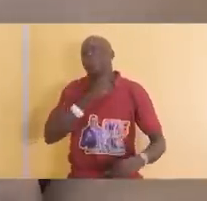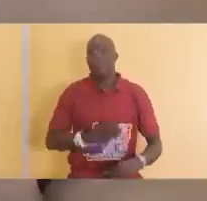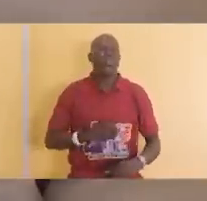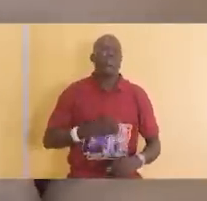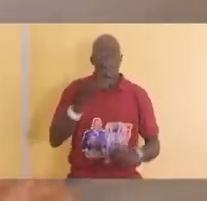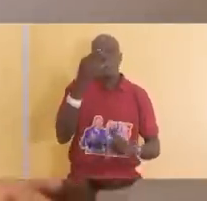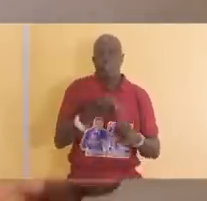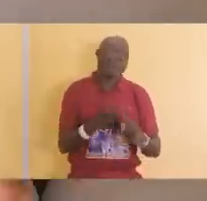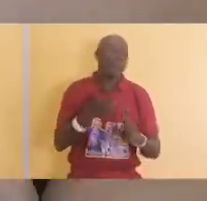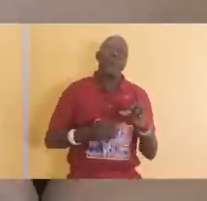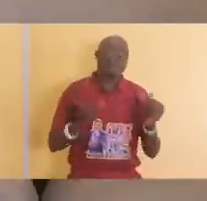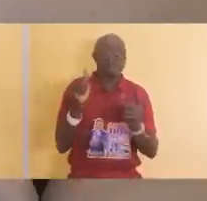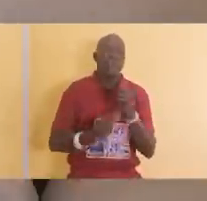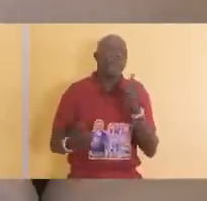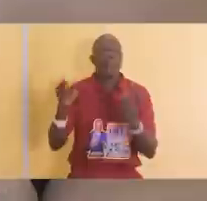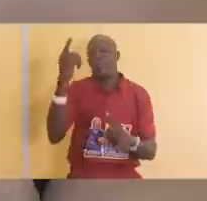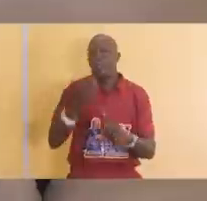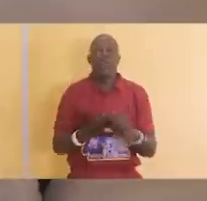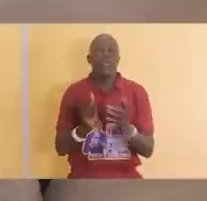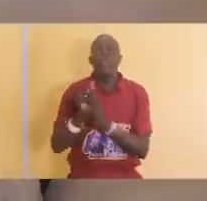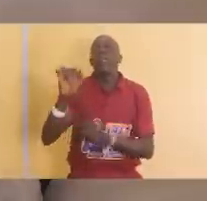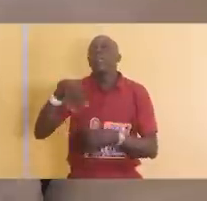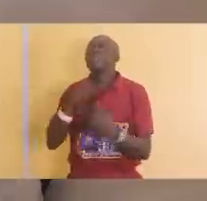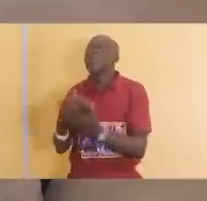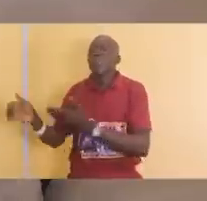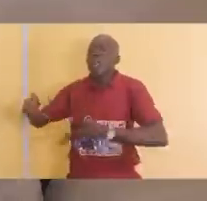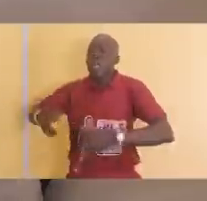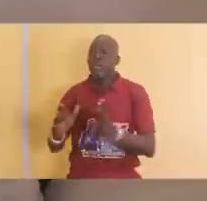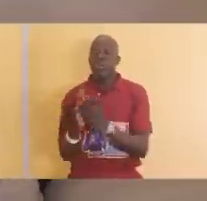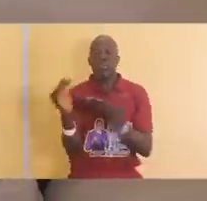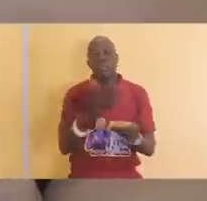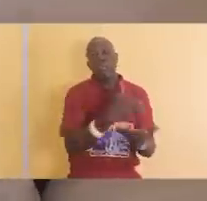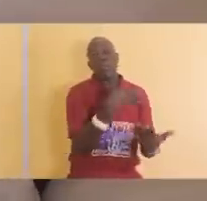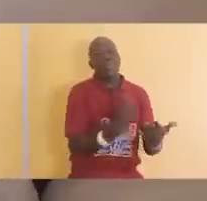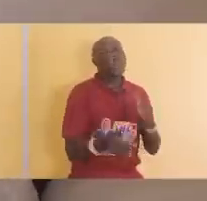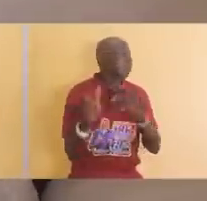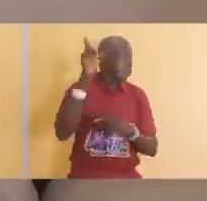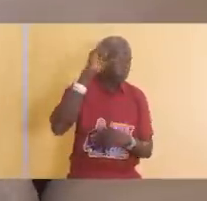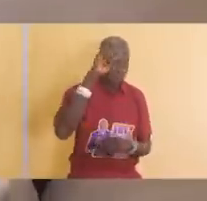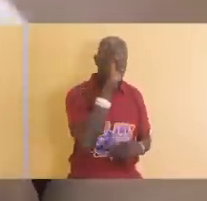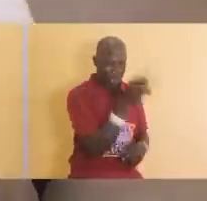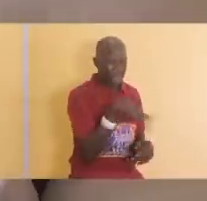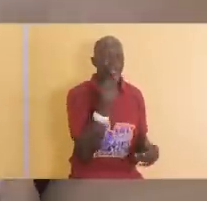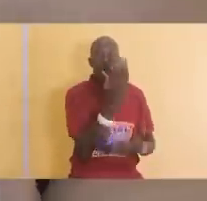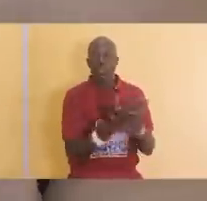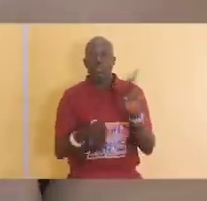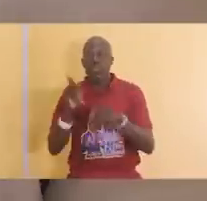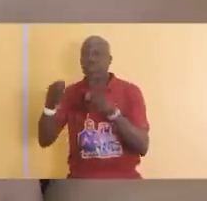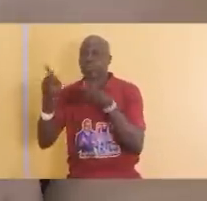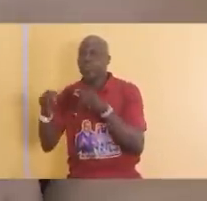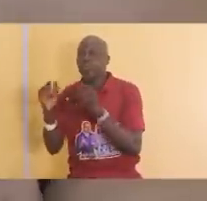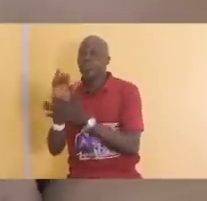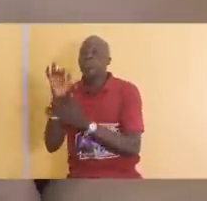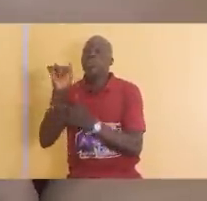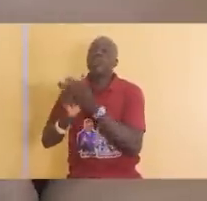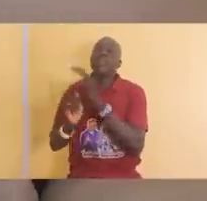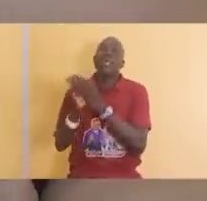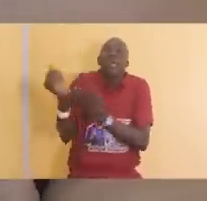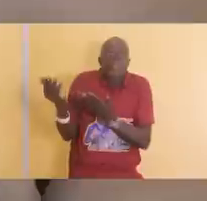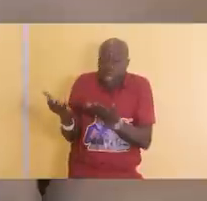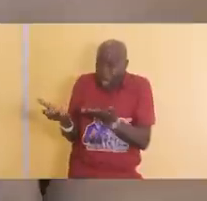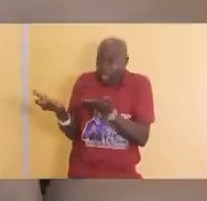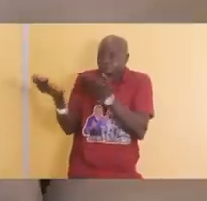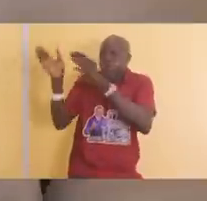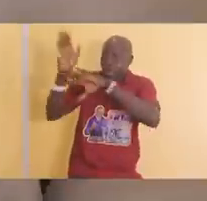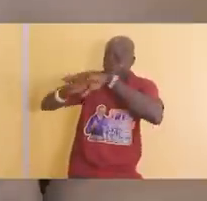heart. Ko je ko ri owo ko yo. Make us together. Aye mo le. The reward is wicked. Egbo mi sir. Listen sir. I want come back. Their son. Eru to gbe won lo